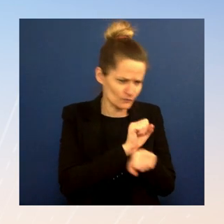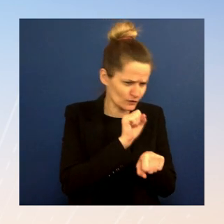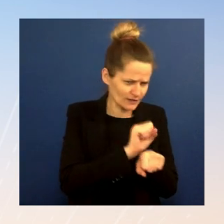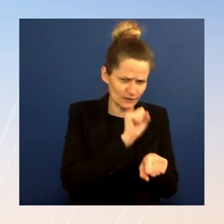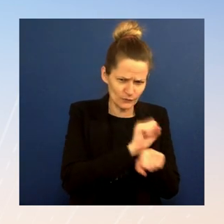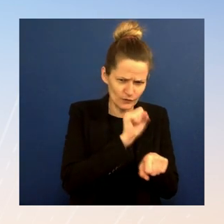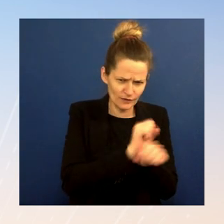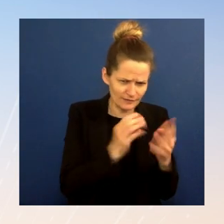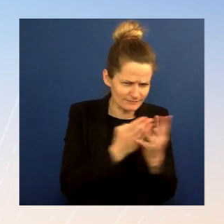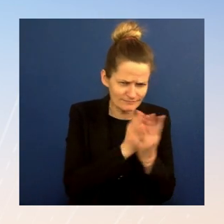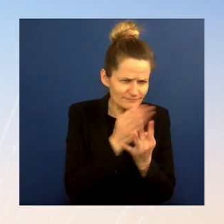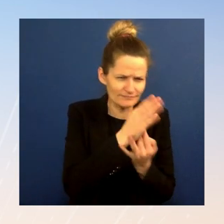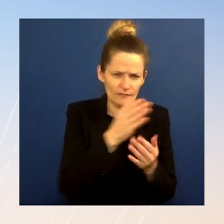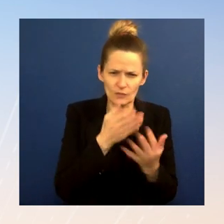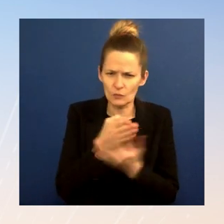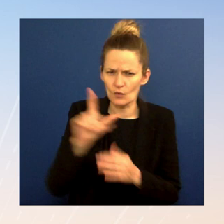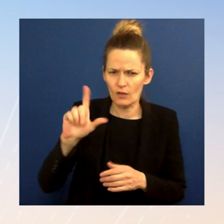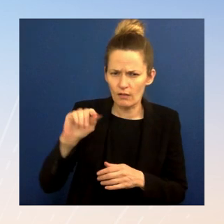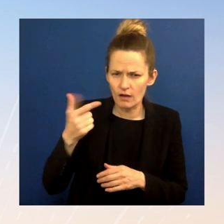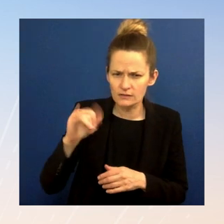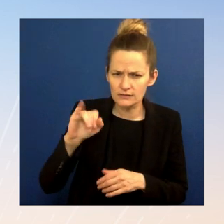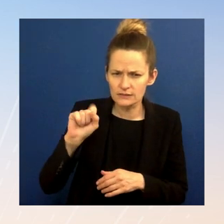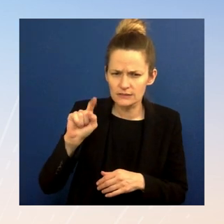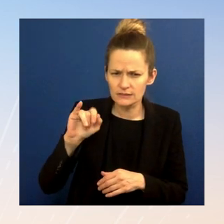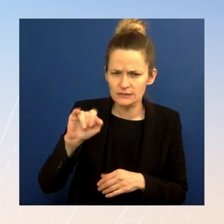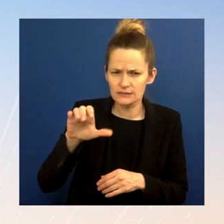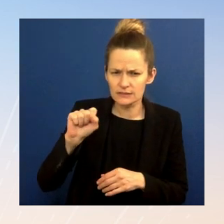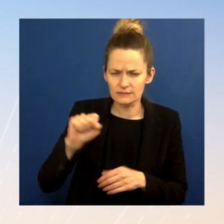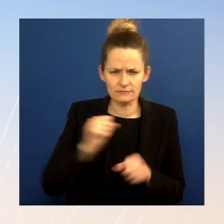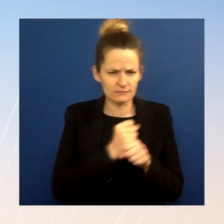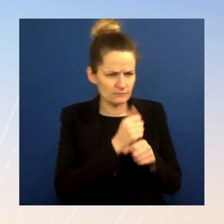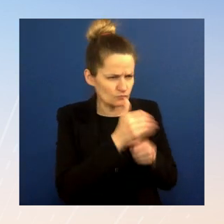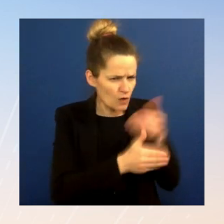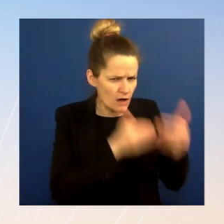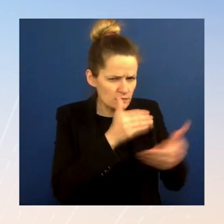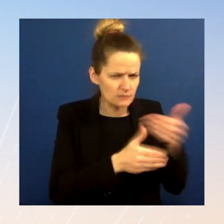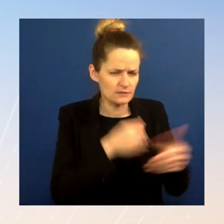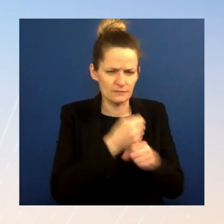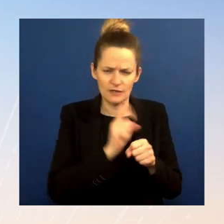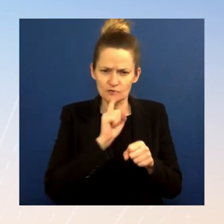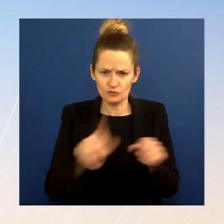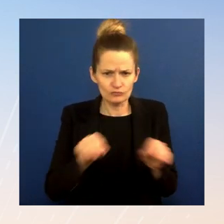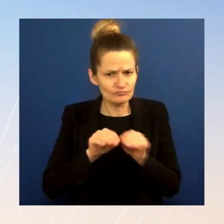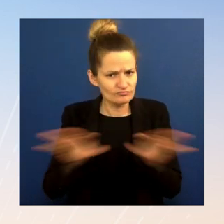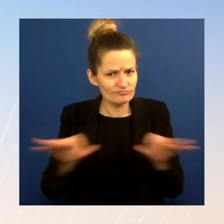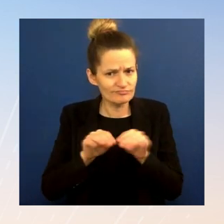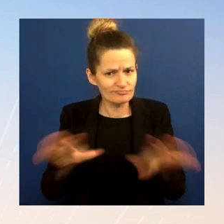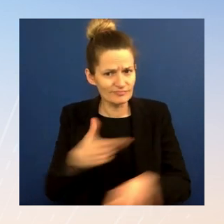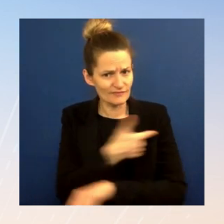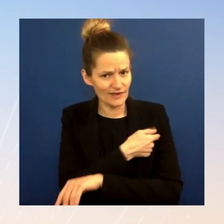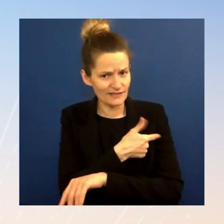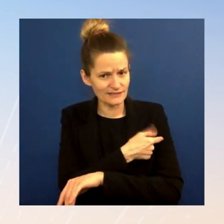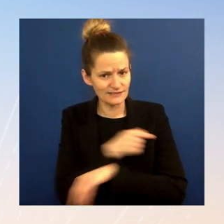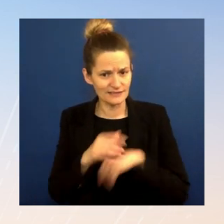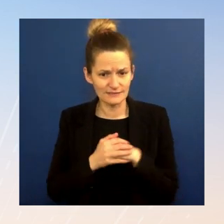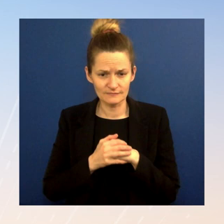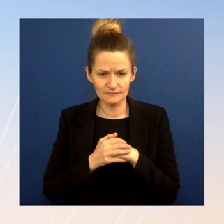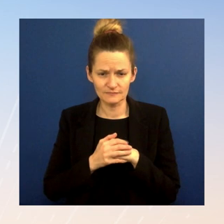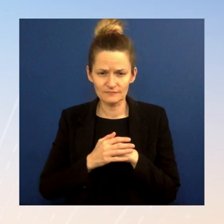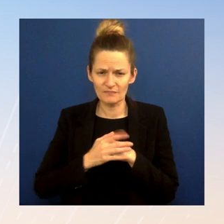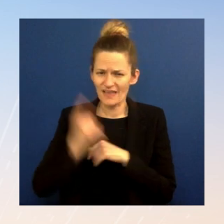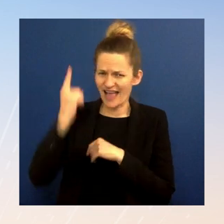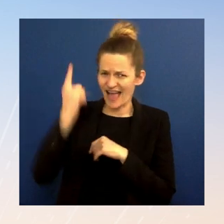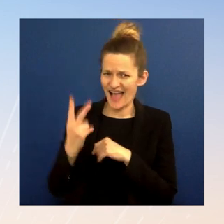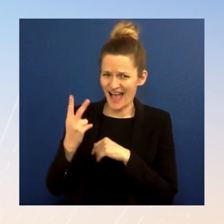life-saving vaccines across the world. As we mark today's milestone of delivering 500 million vaccines to the world, let me be clear. Without